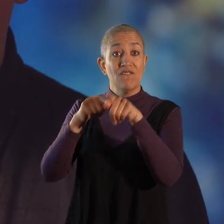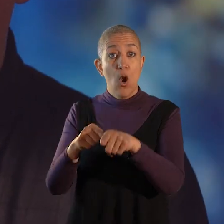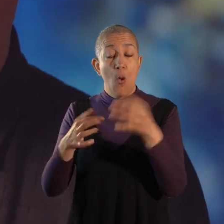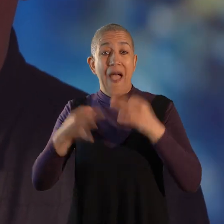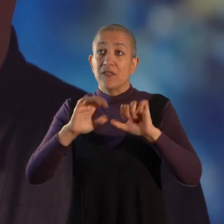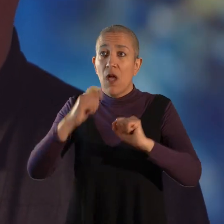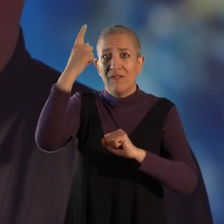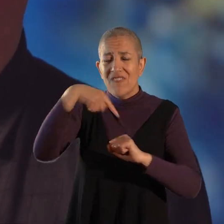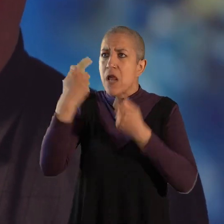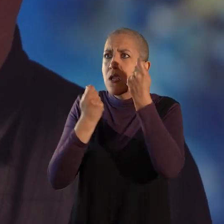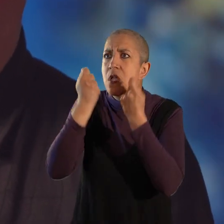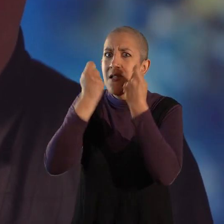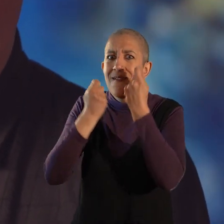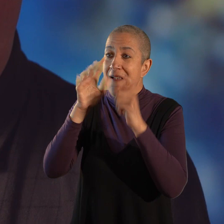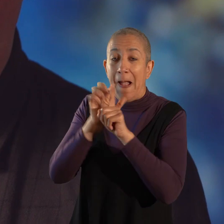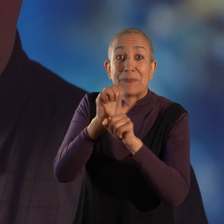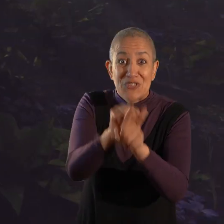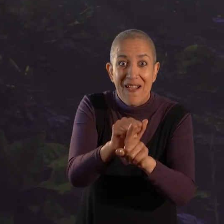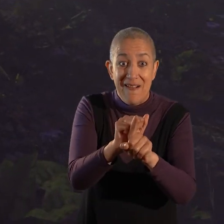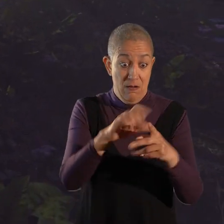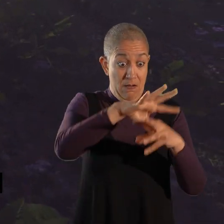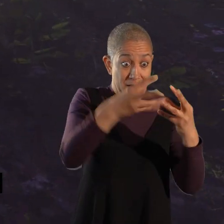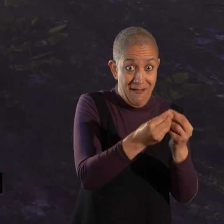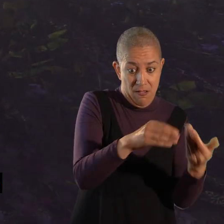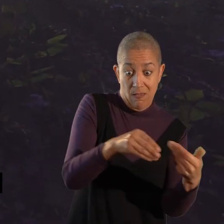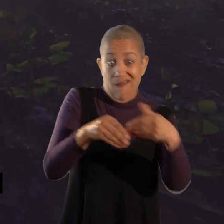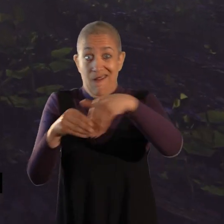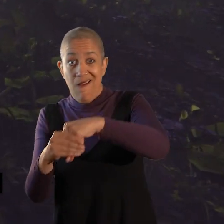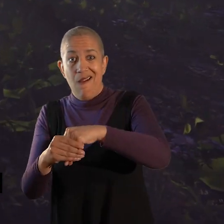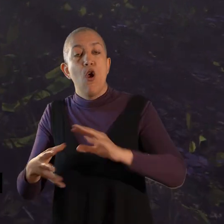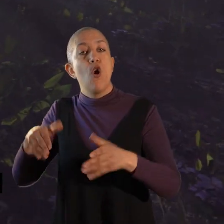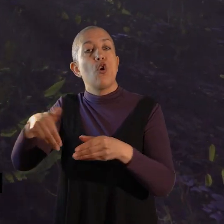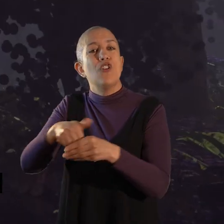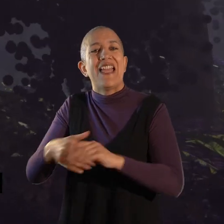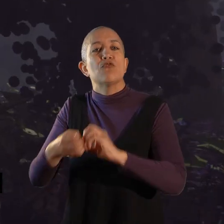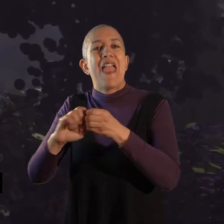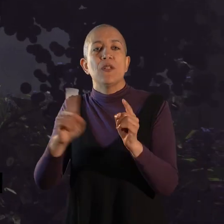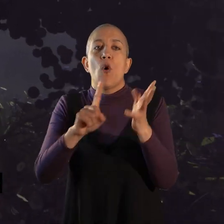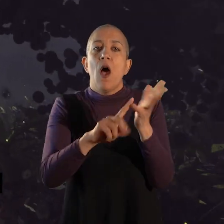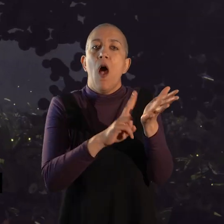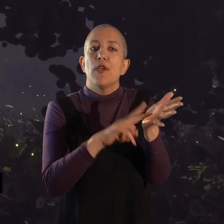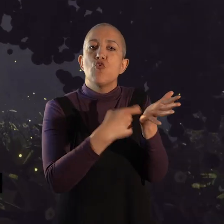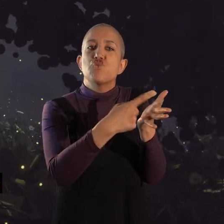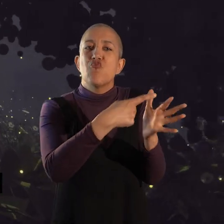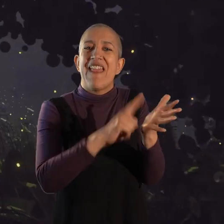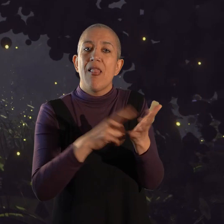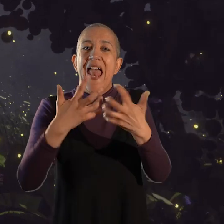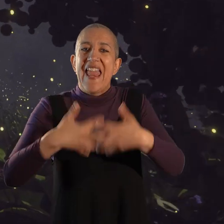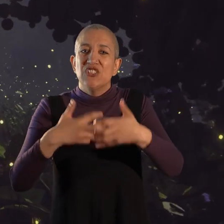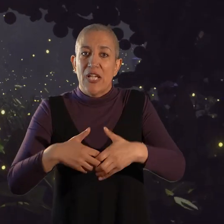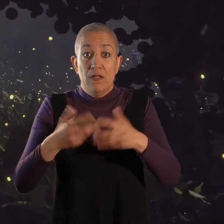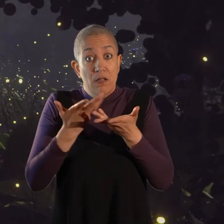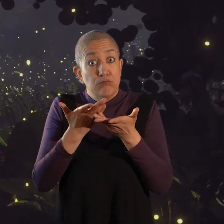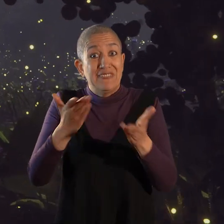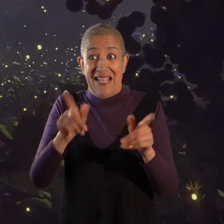the faces of the actors for facial performances. This is then combined with content created in Unreal Engine, which